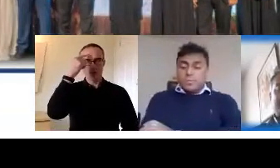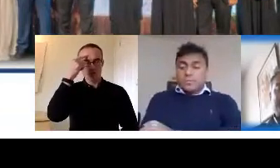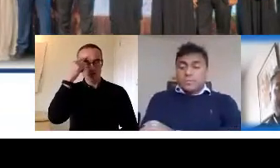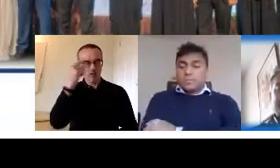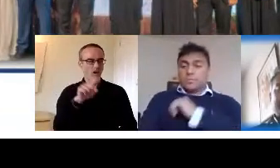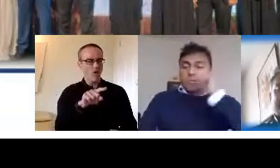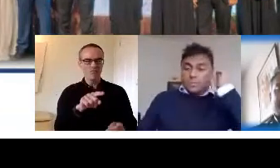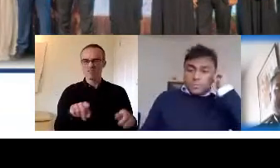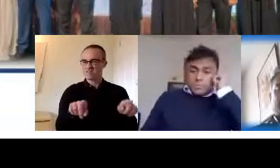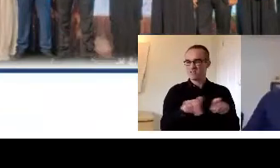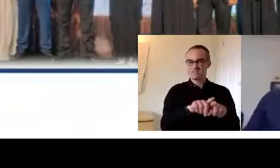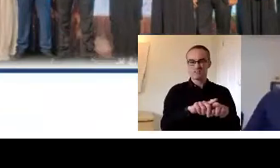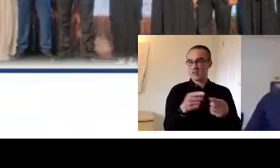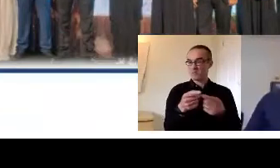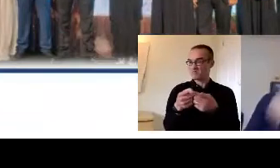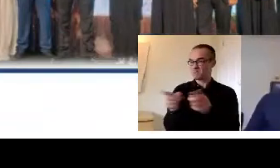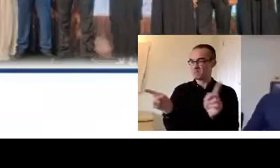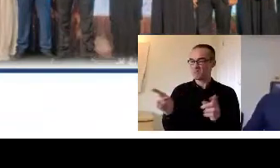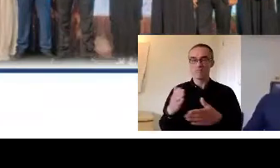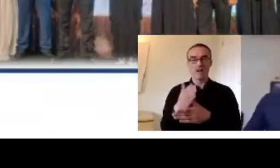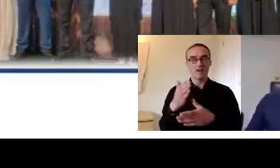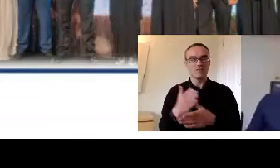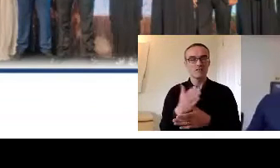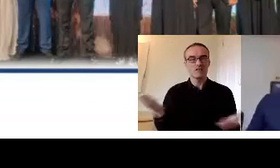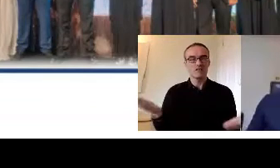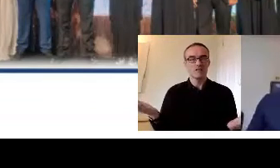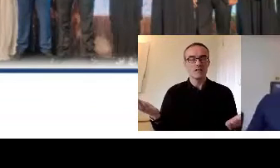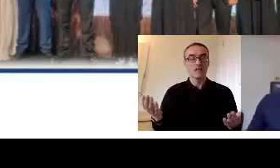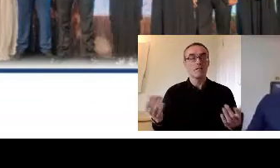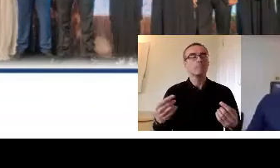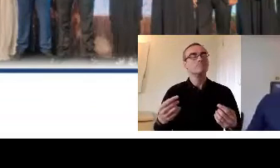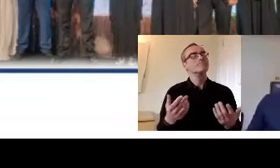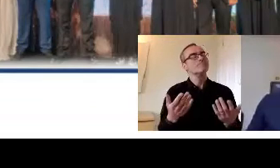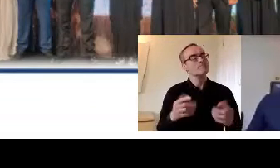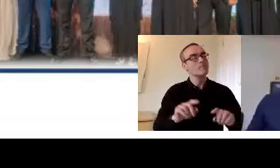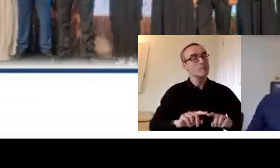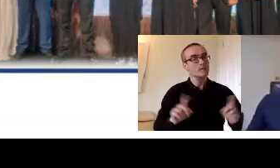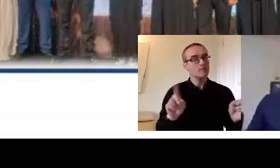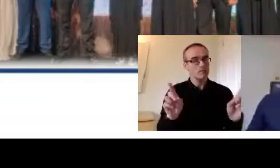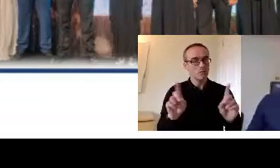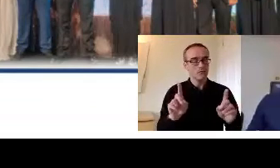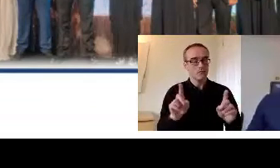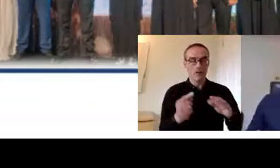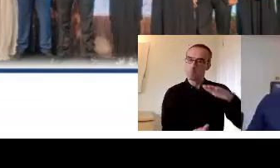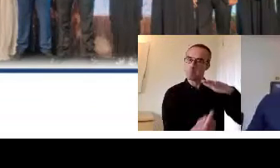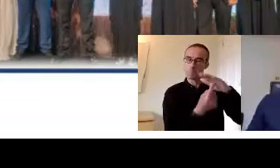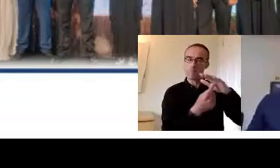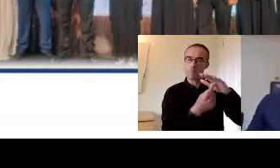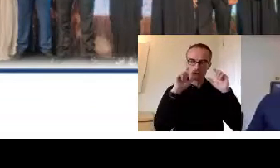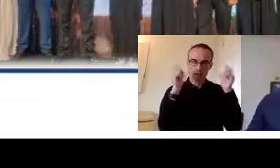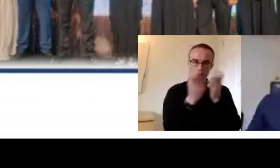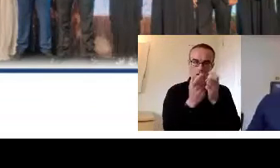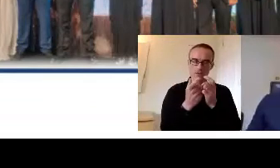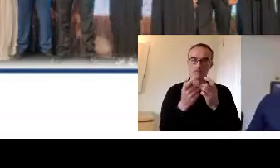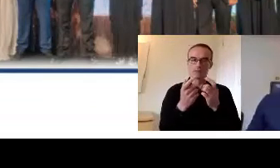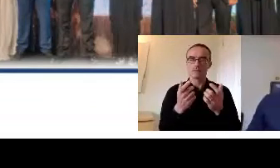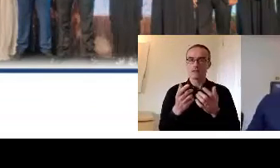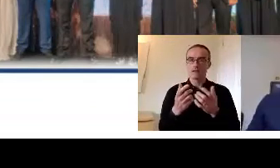program is that all the master classes, the wraparound support, is all about the